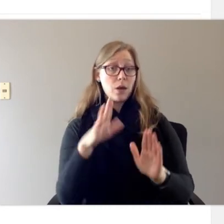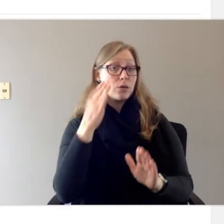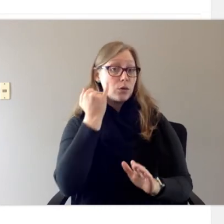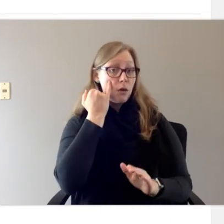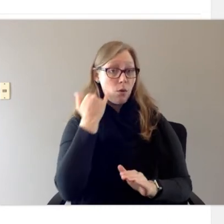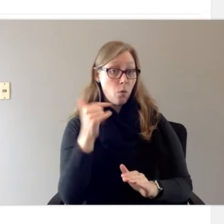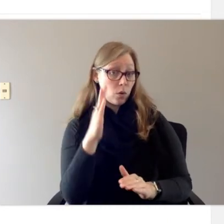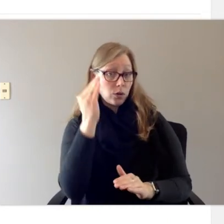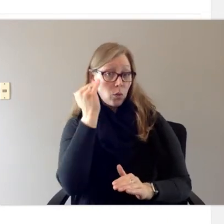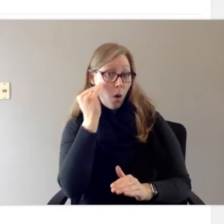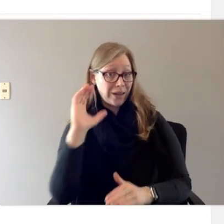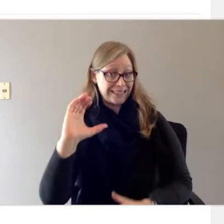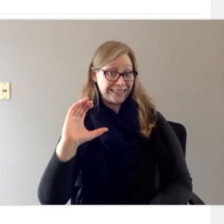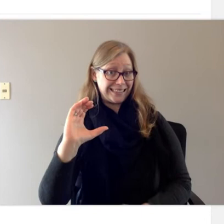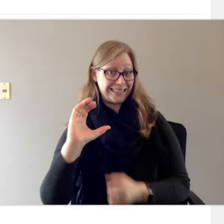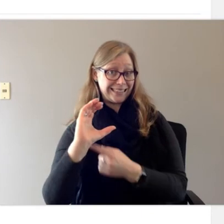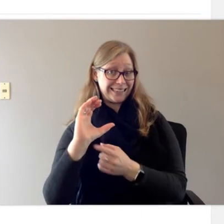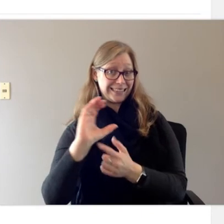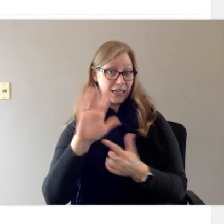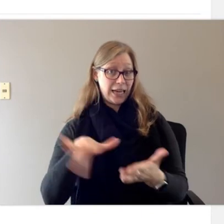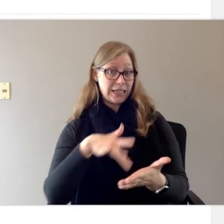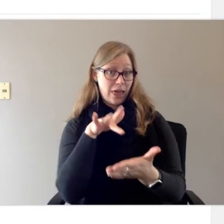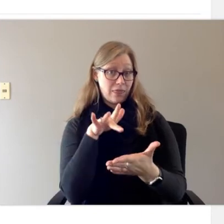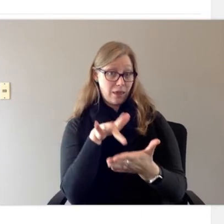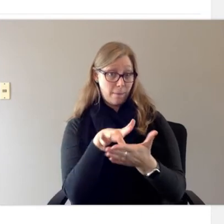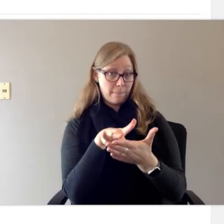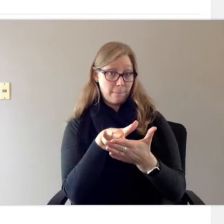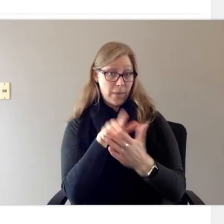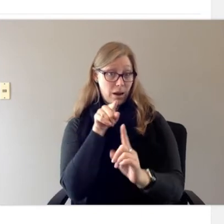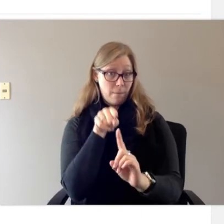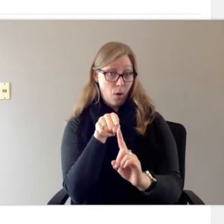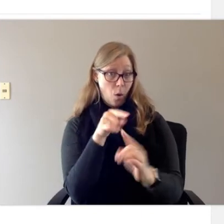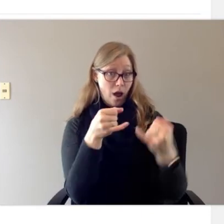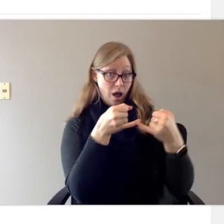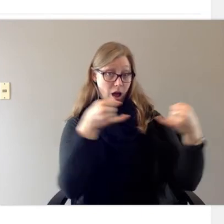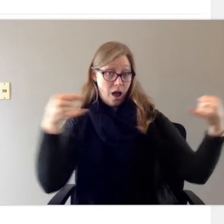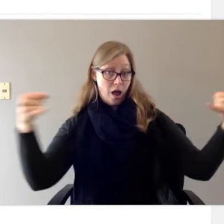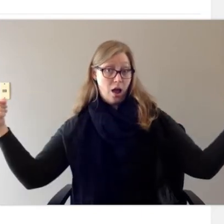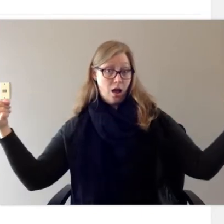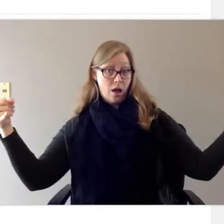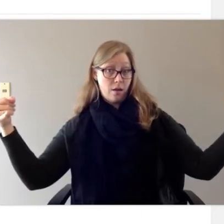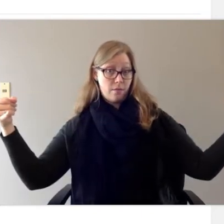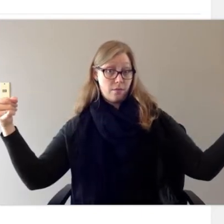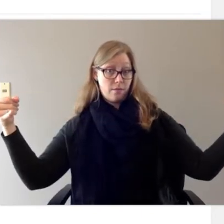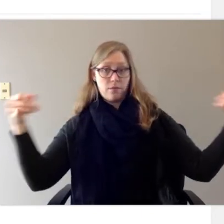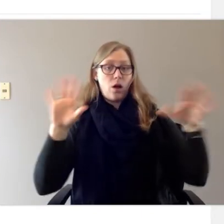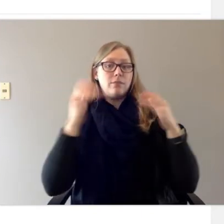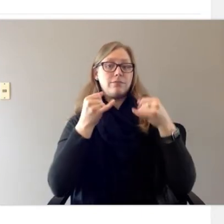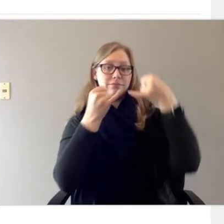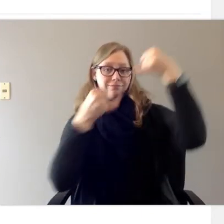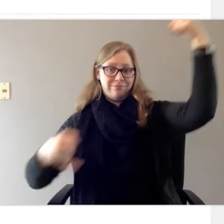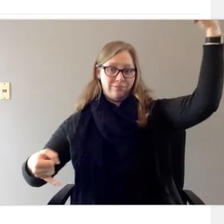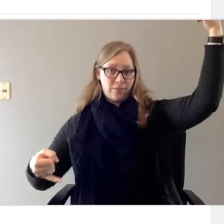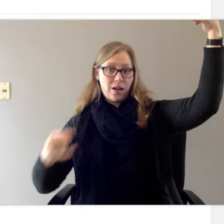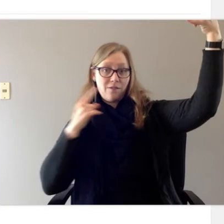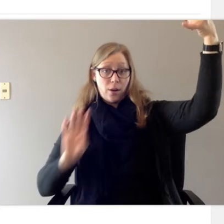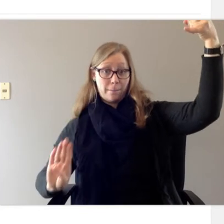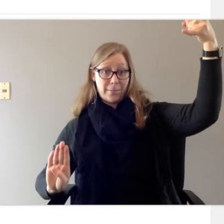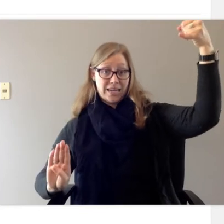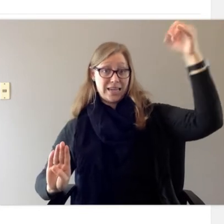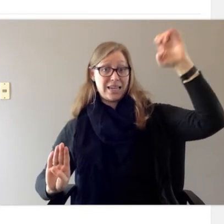is the midpoint of BE, so they tell us C is the midpoint